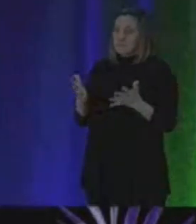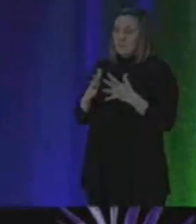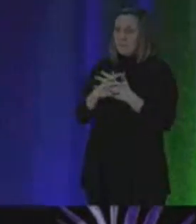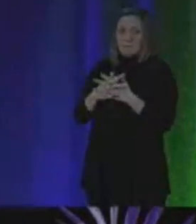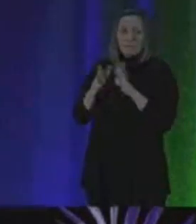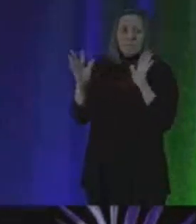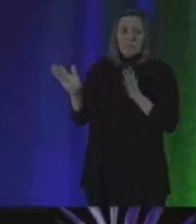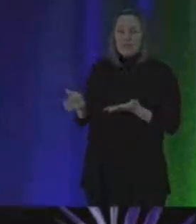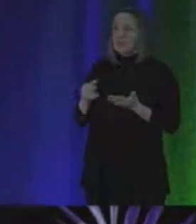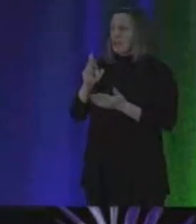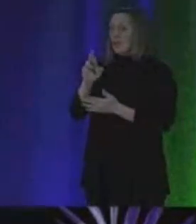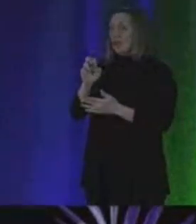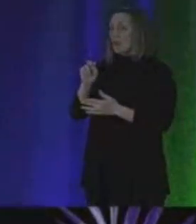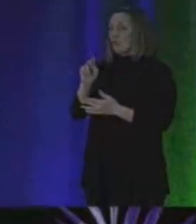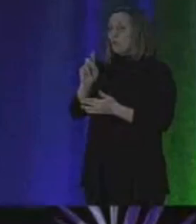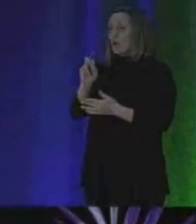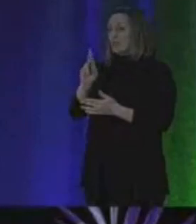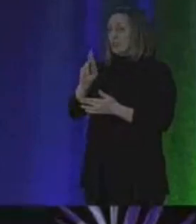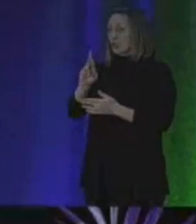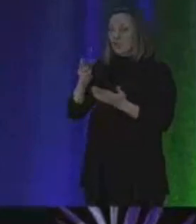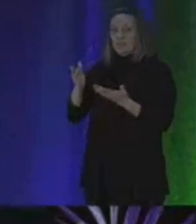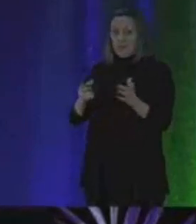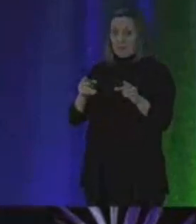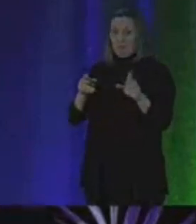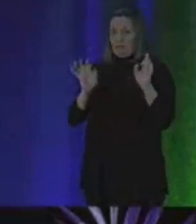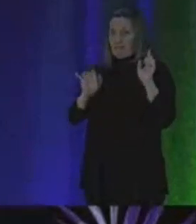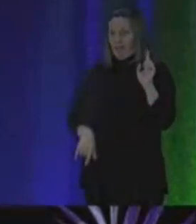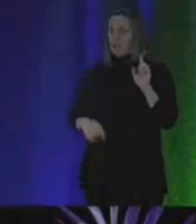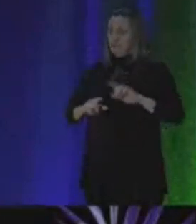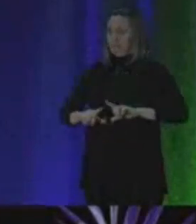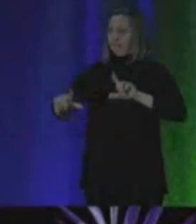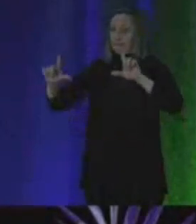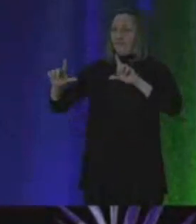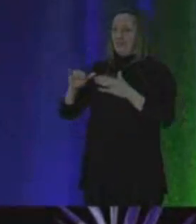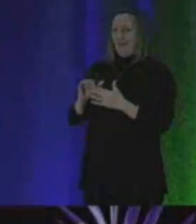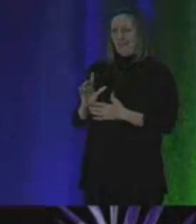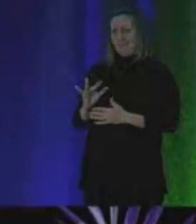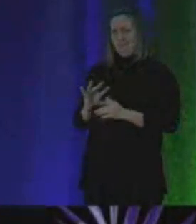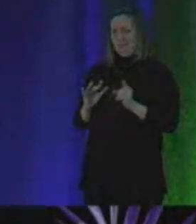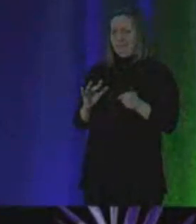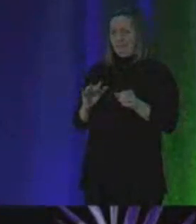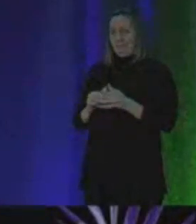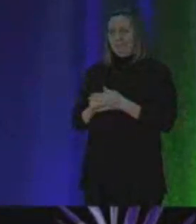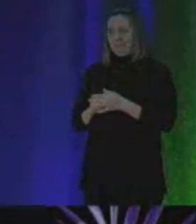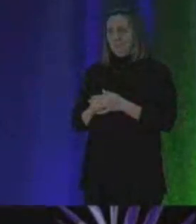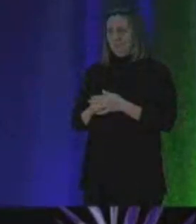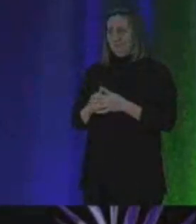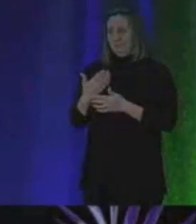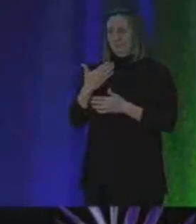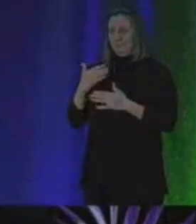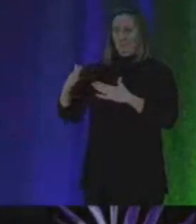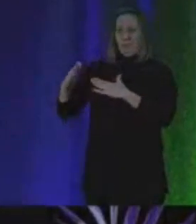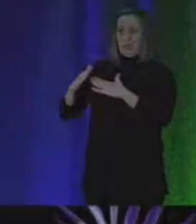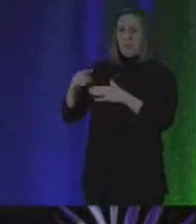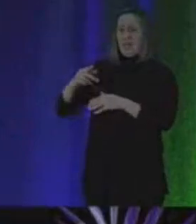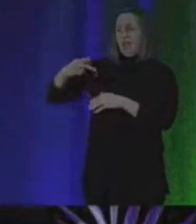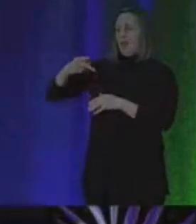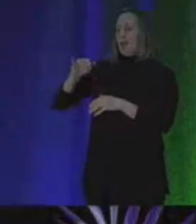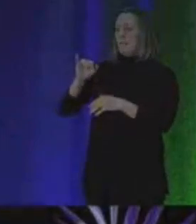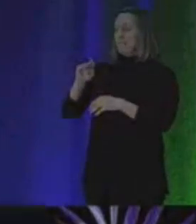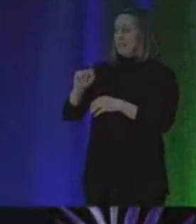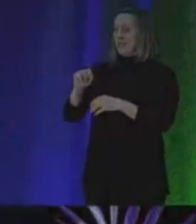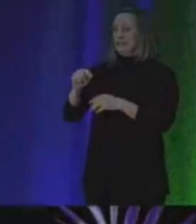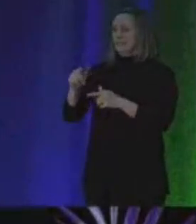This rendering panel right here is the jam. So this is paint flashing, right? You turn that